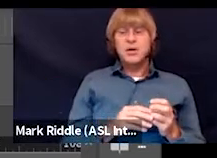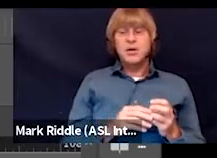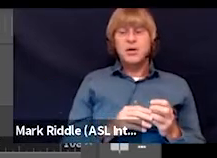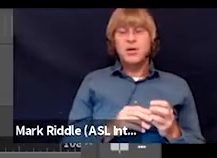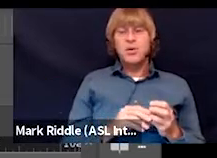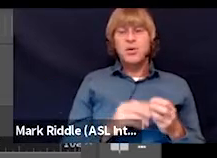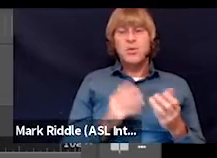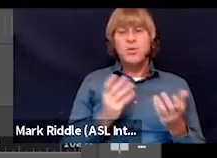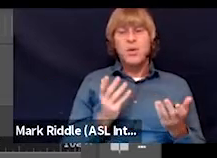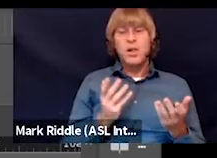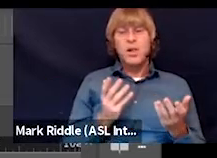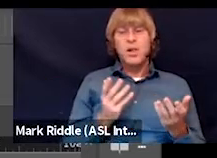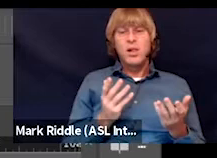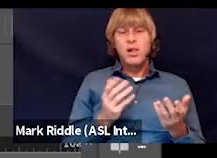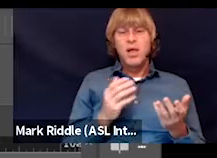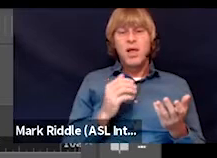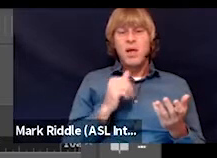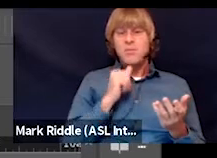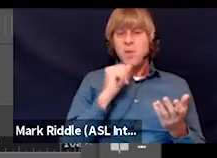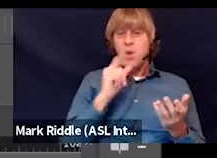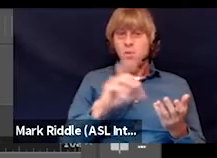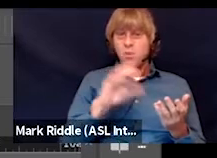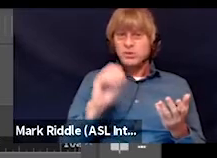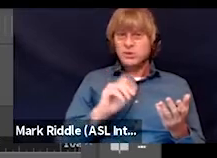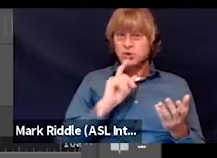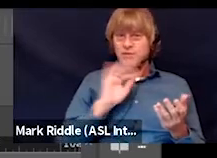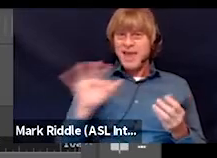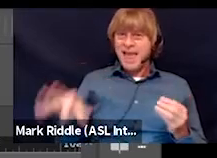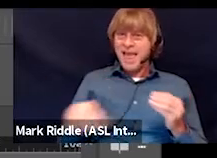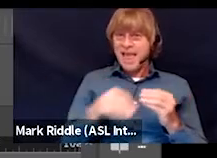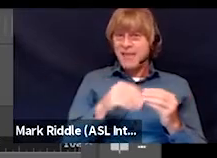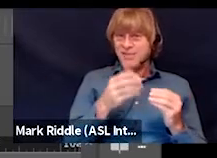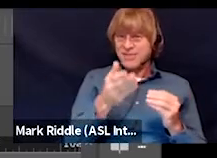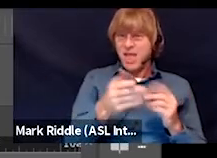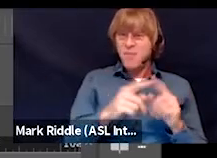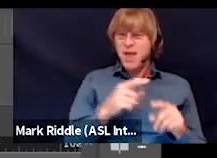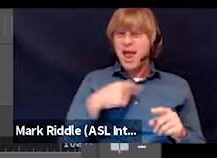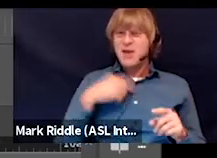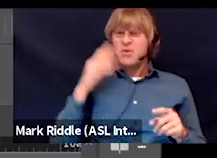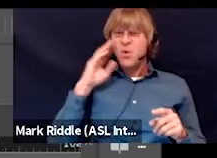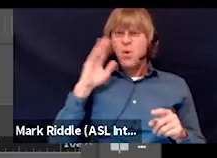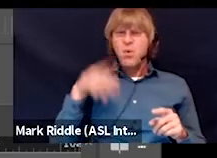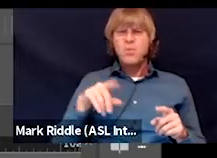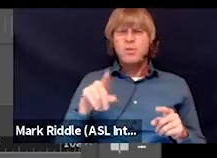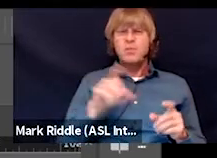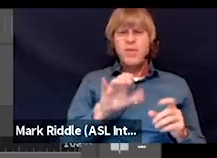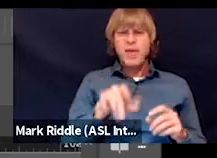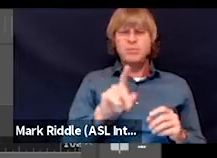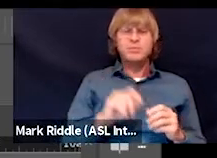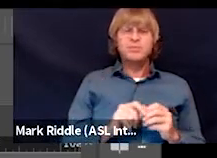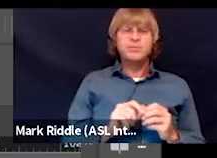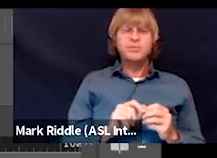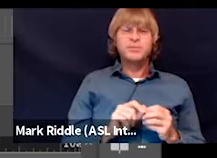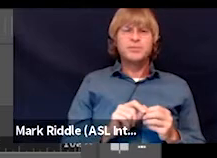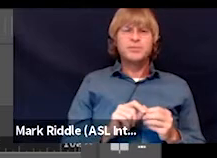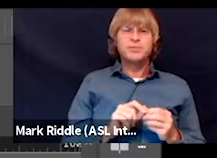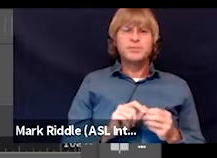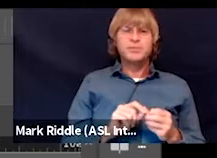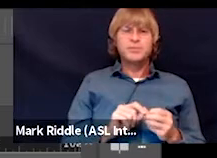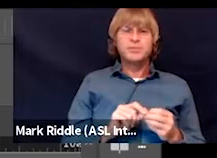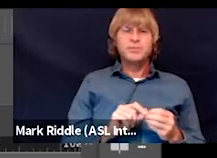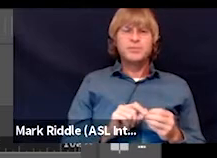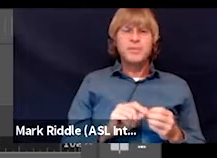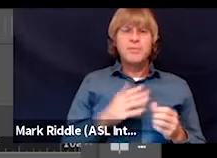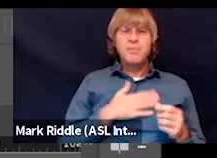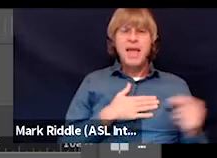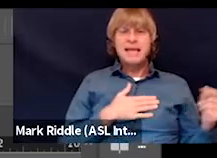Well, I'm not 100% sure if you can add it right here, but I do know, let me do this. Let me take away my